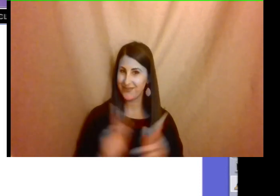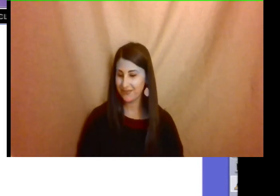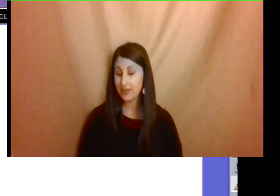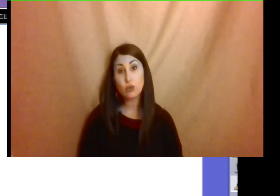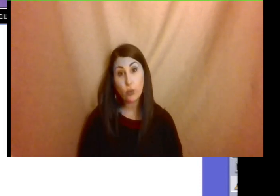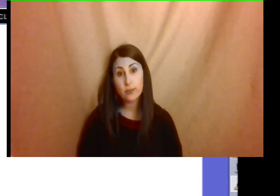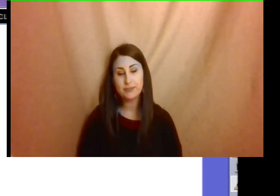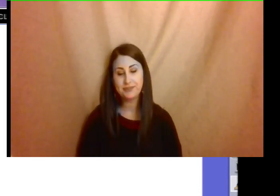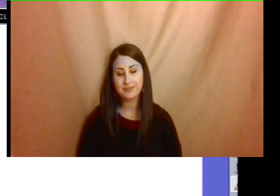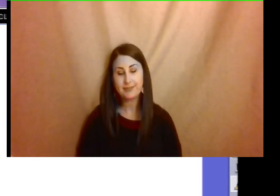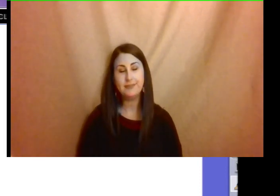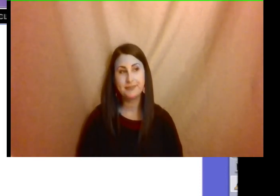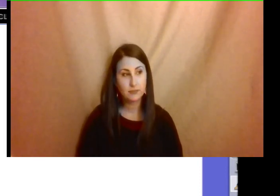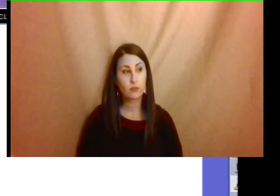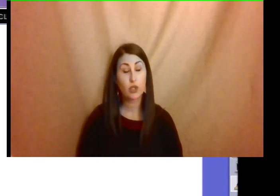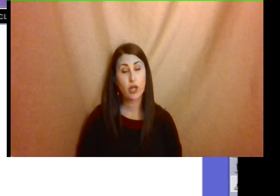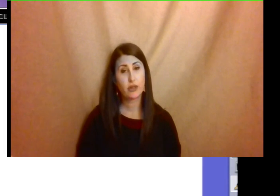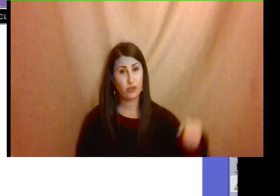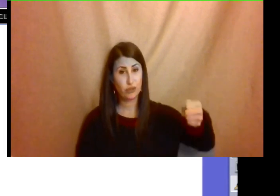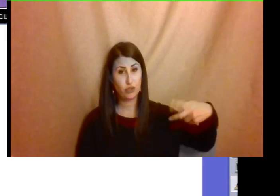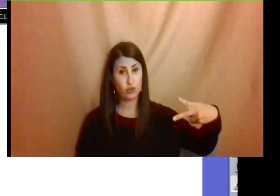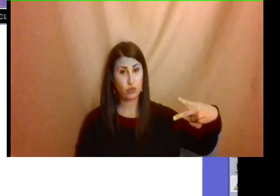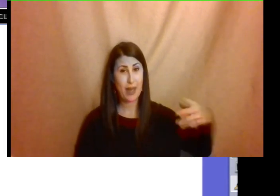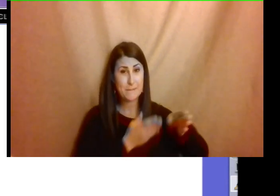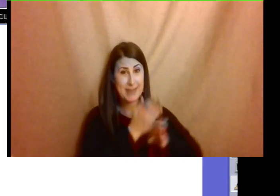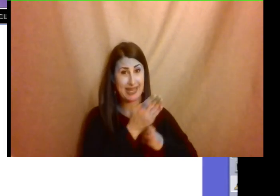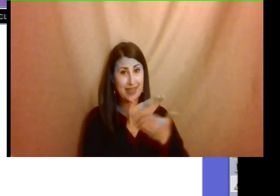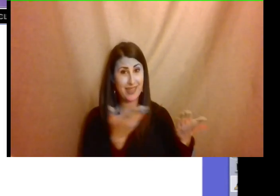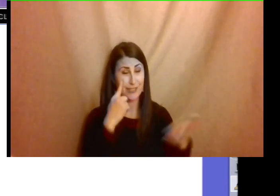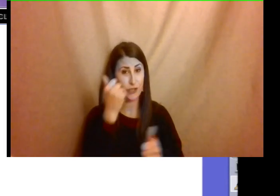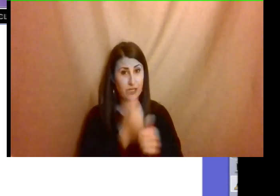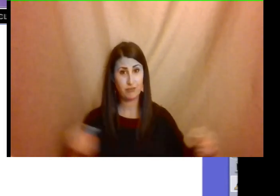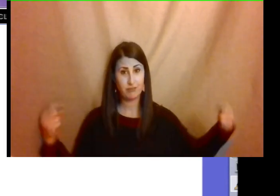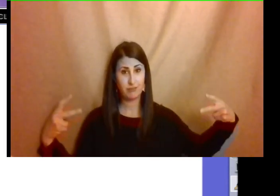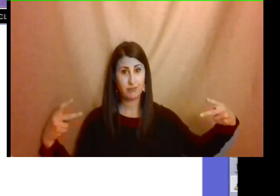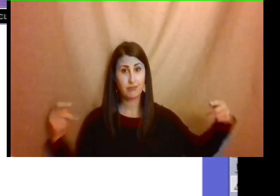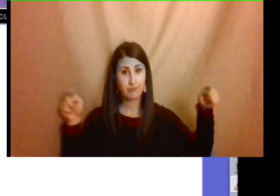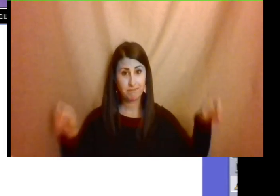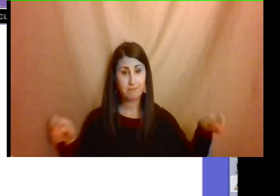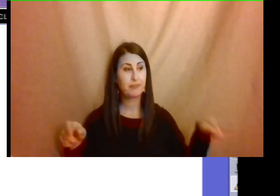now for the prism, they have 2 congruent